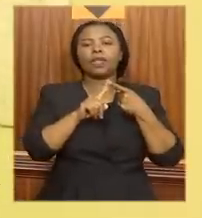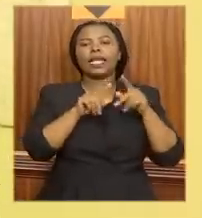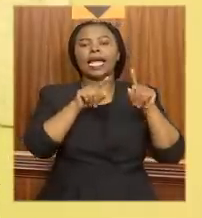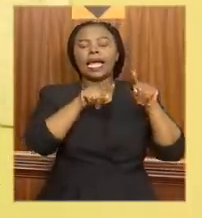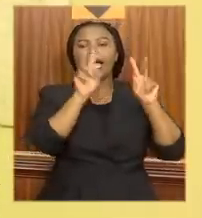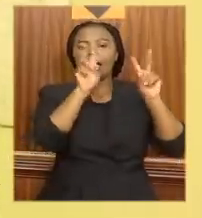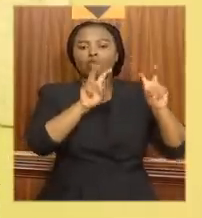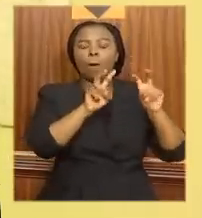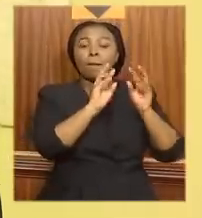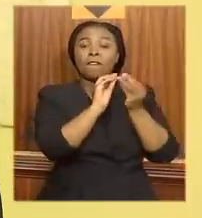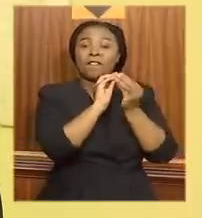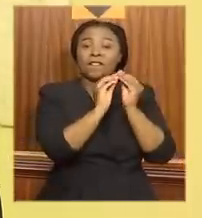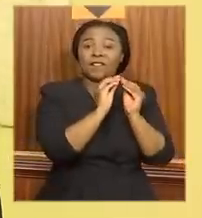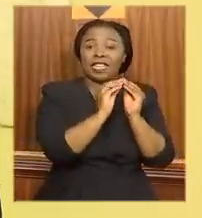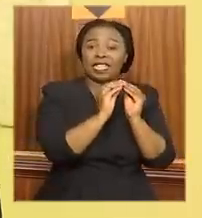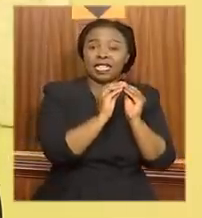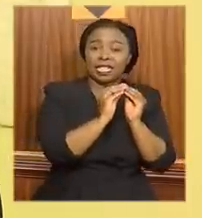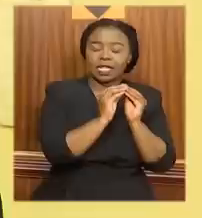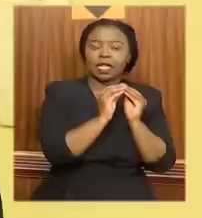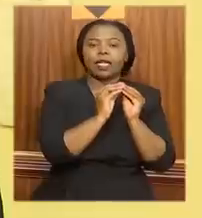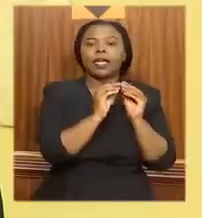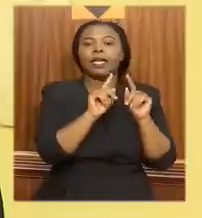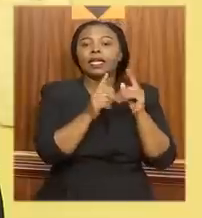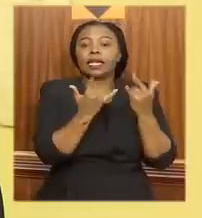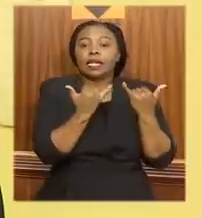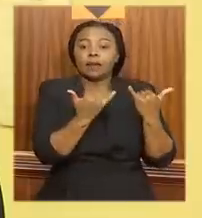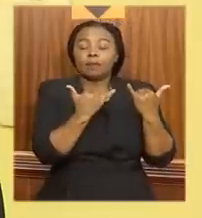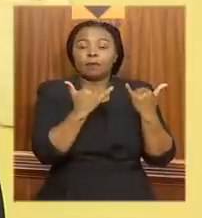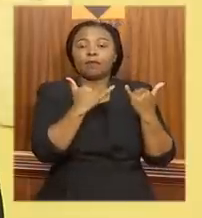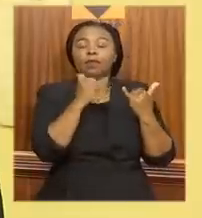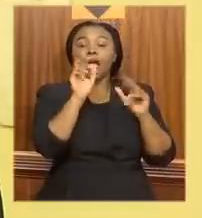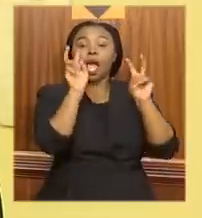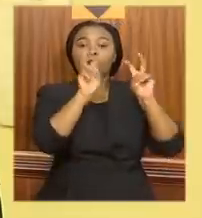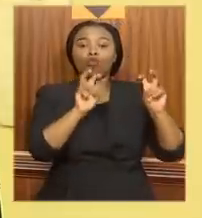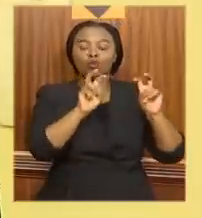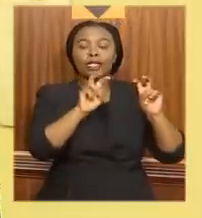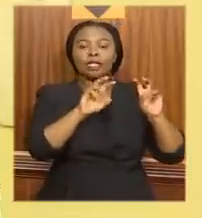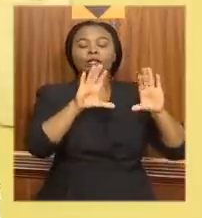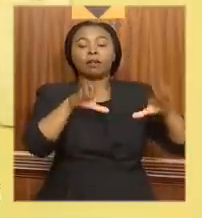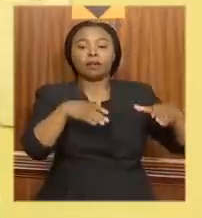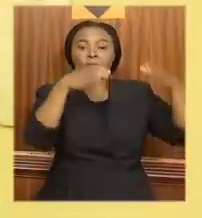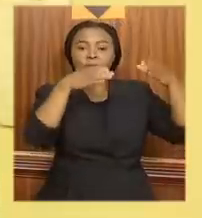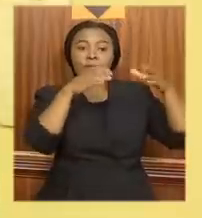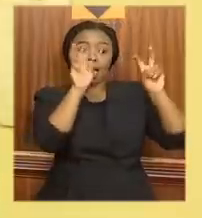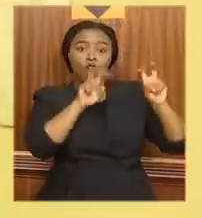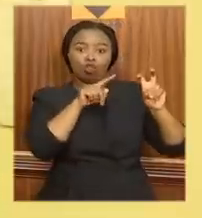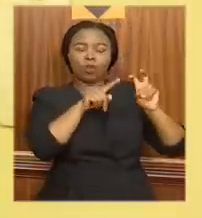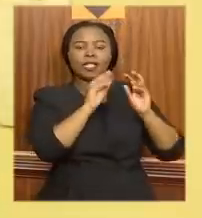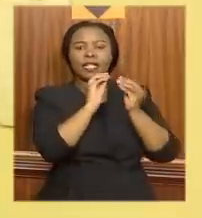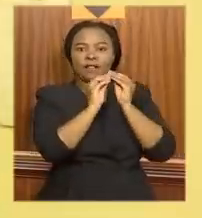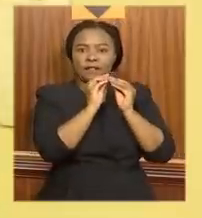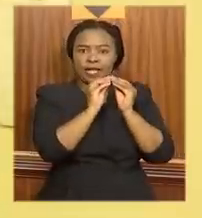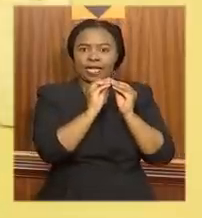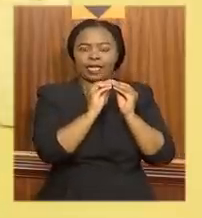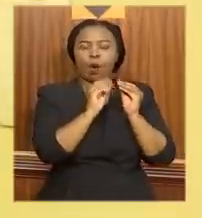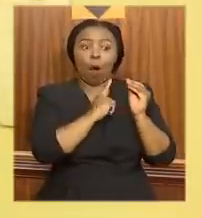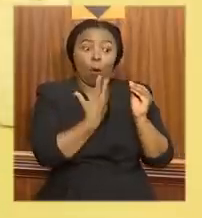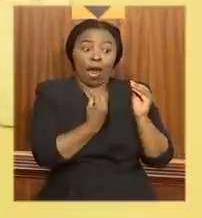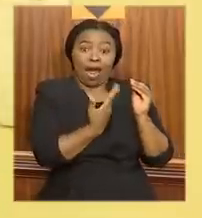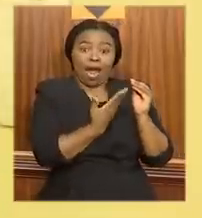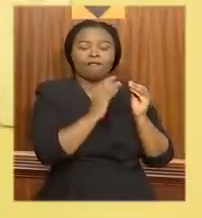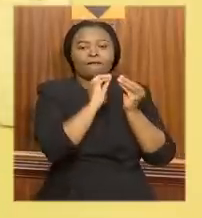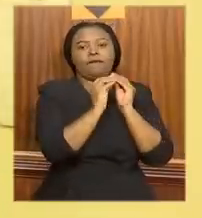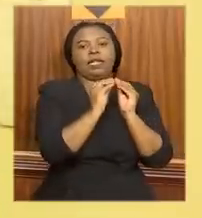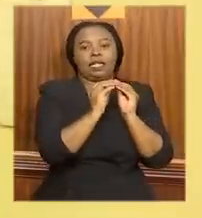and improving the performance of our existing fleet of power stations. Over time, the